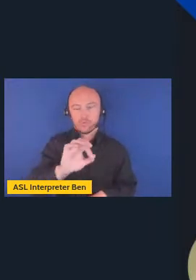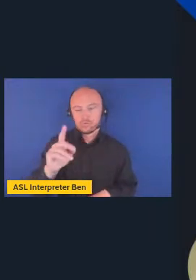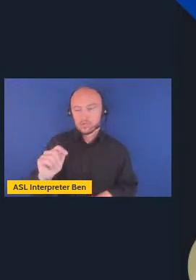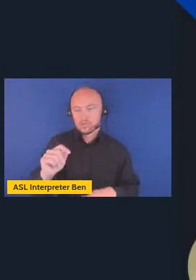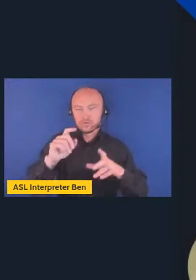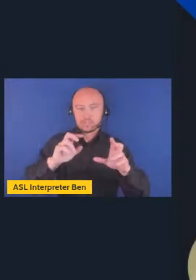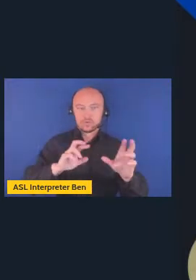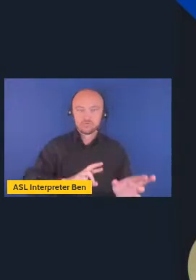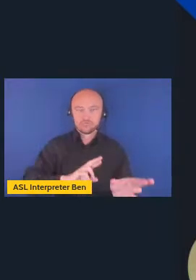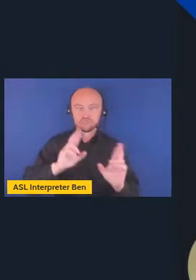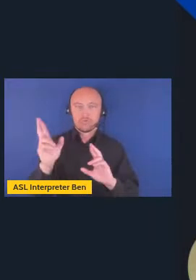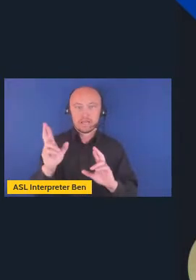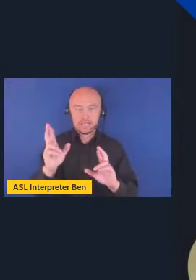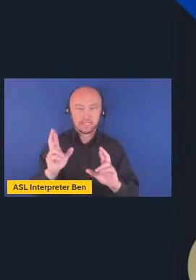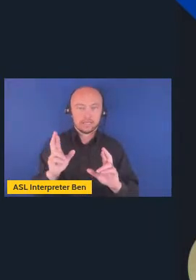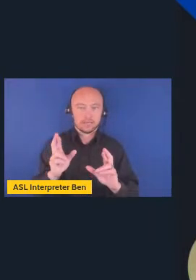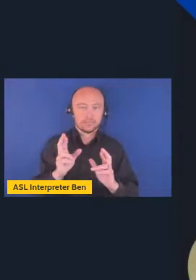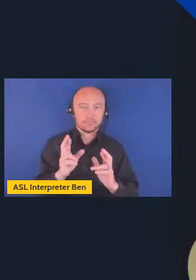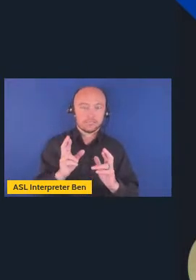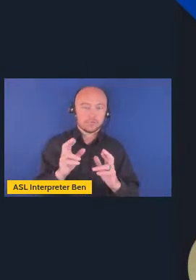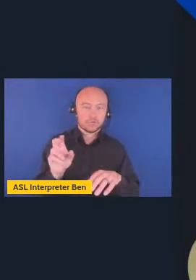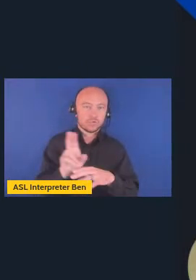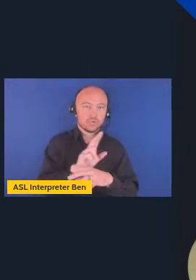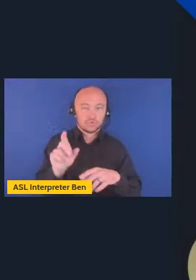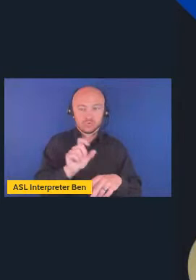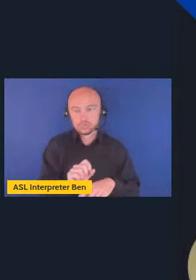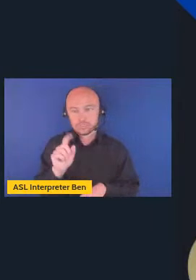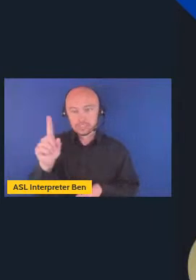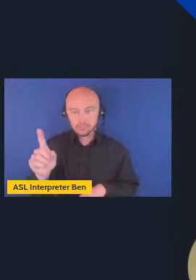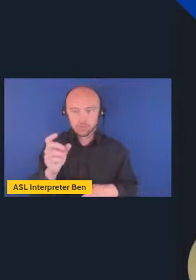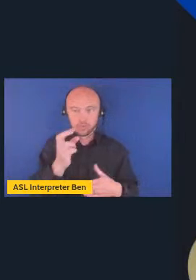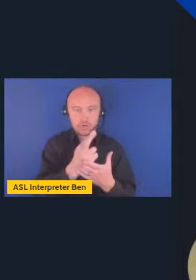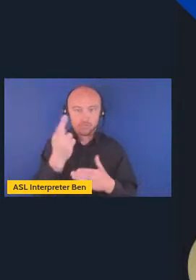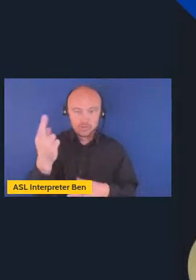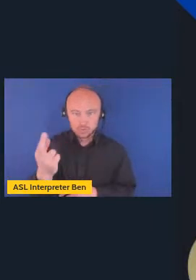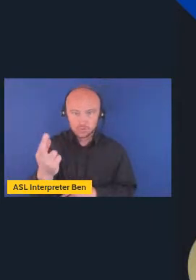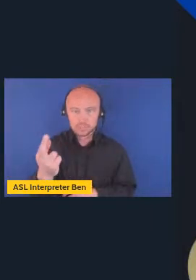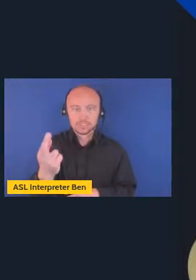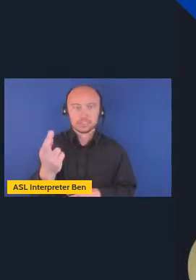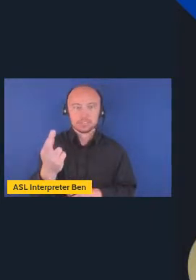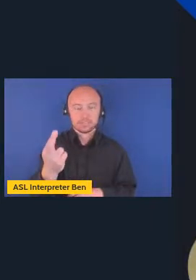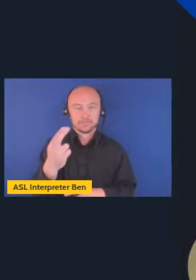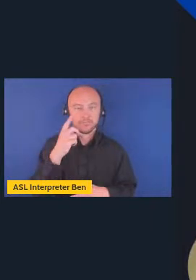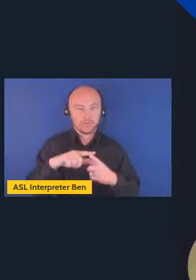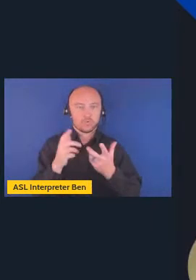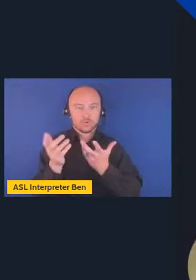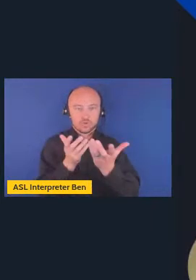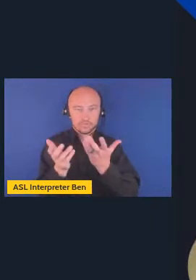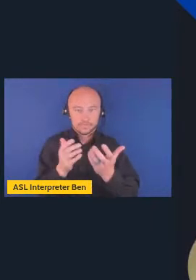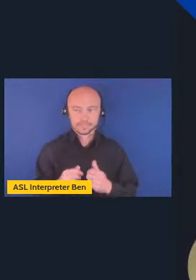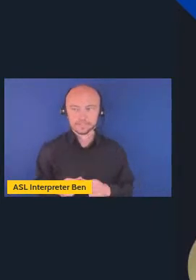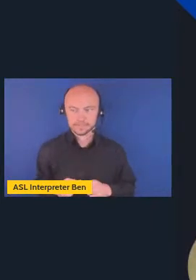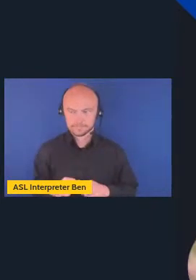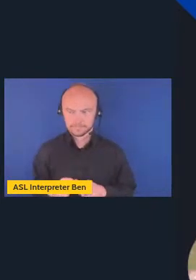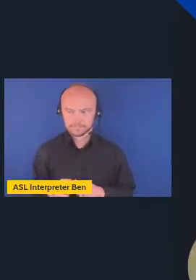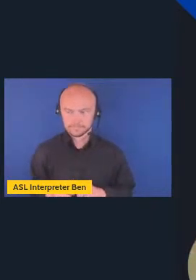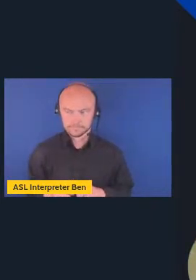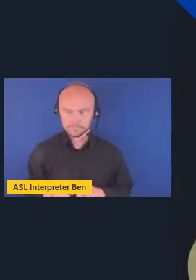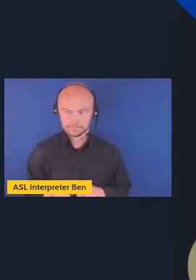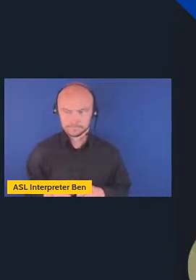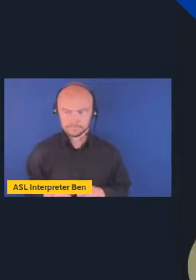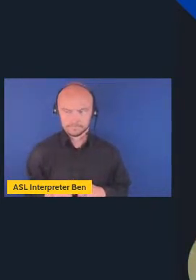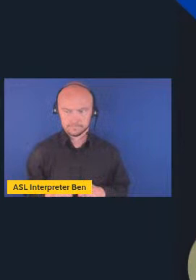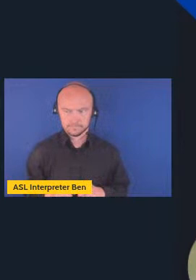go, components you can use to deploy certain resources on services. You can also put